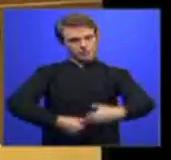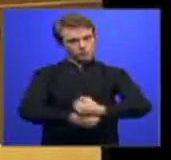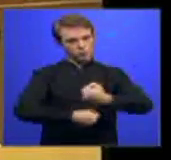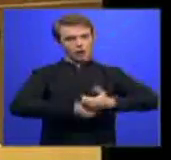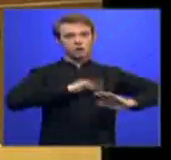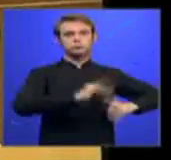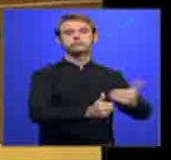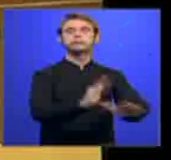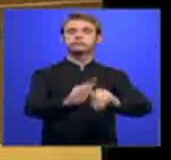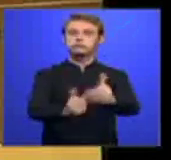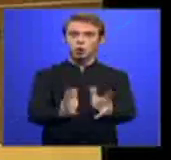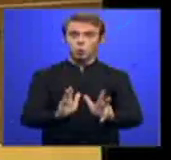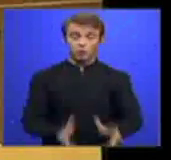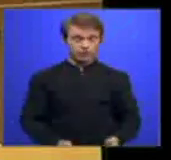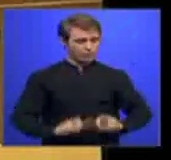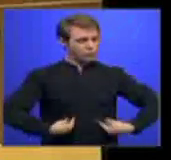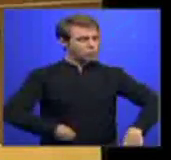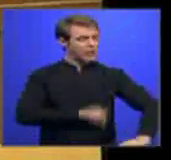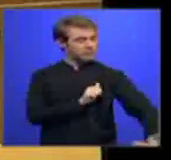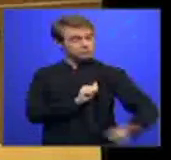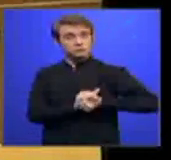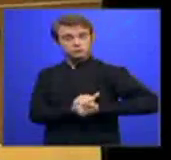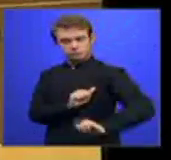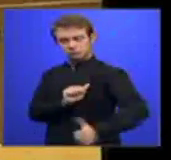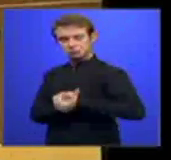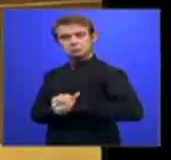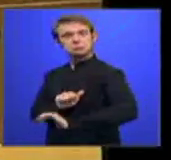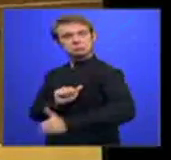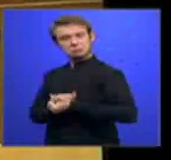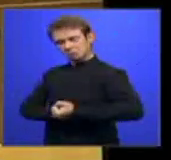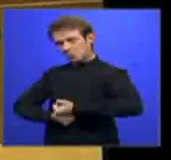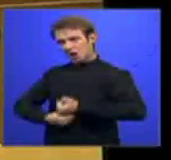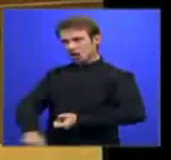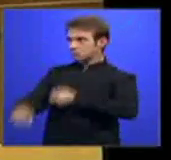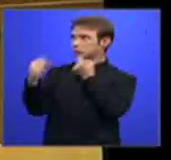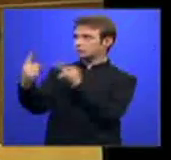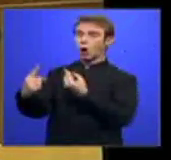Working together, we will find a solution to youth unemployment.